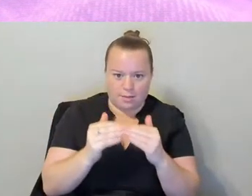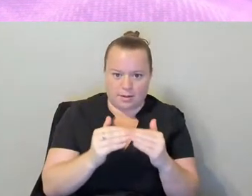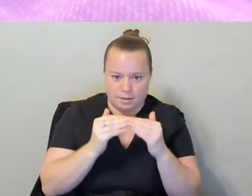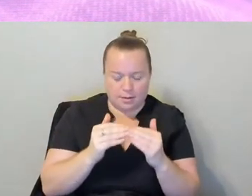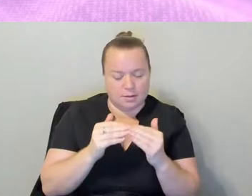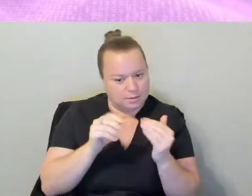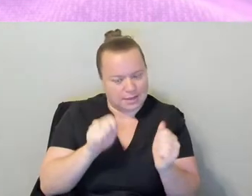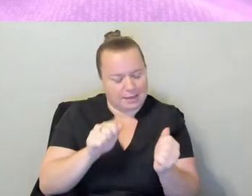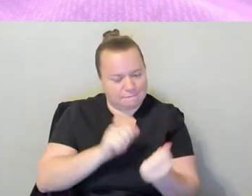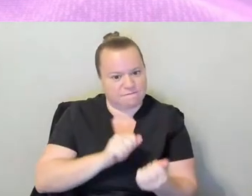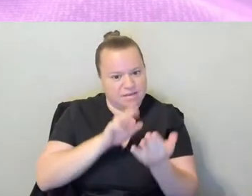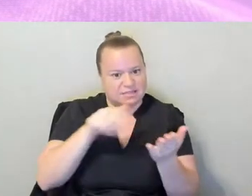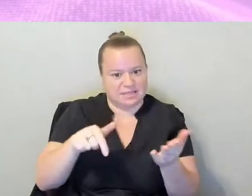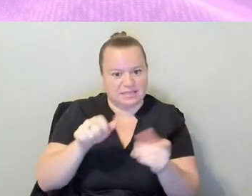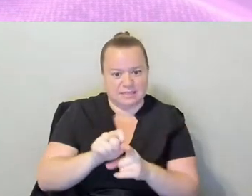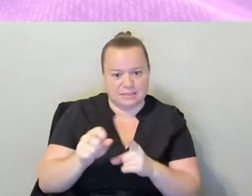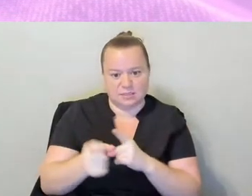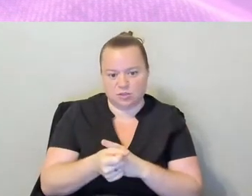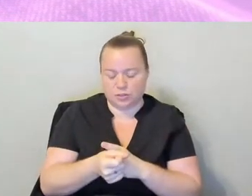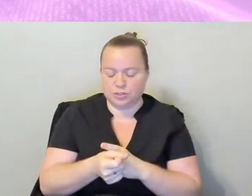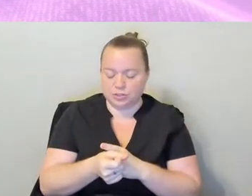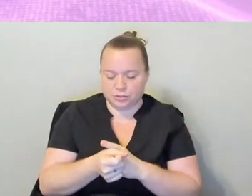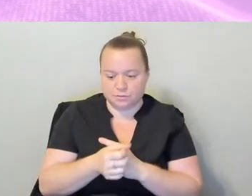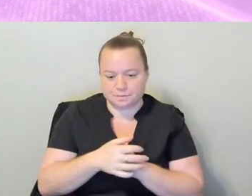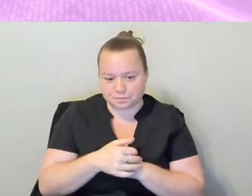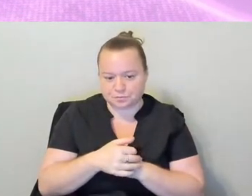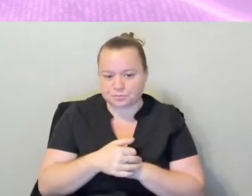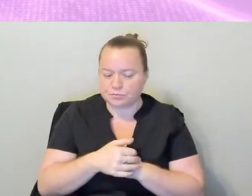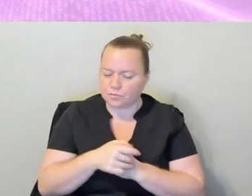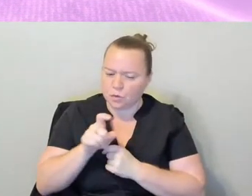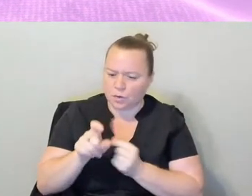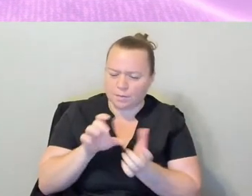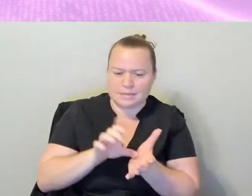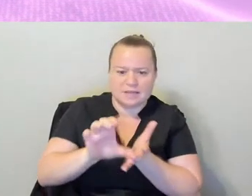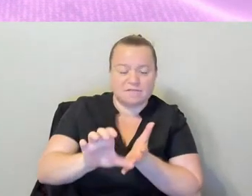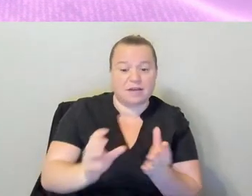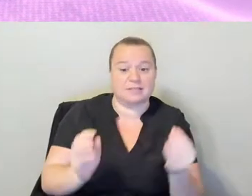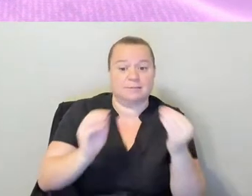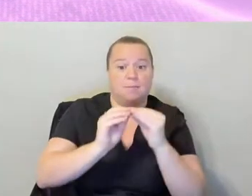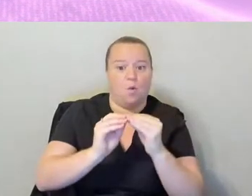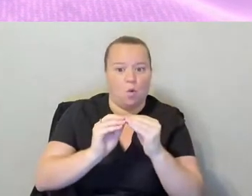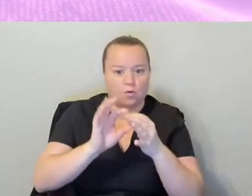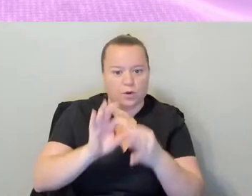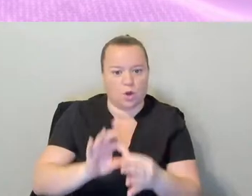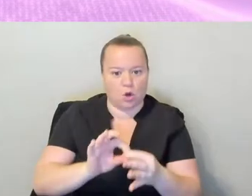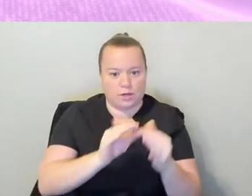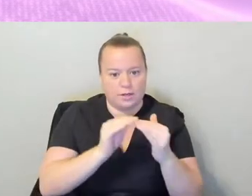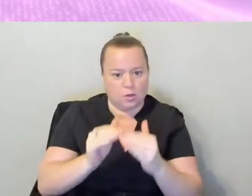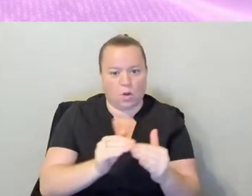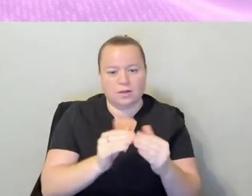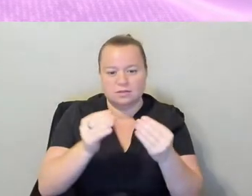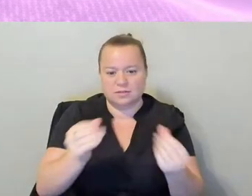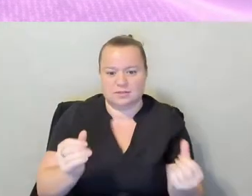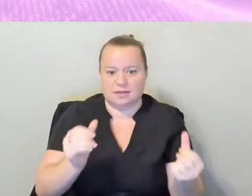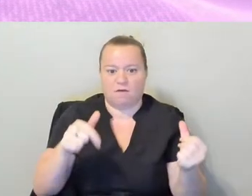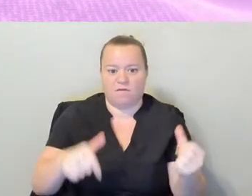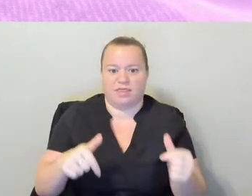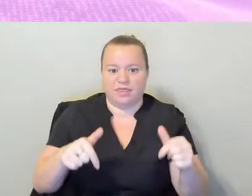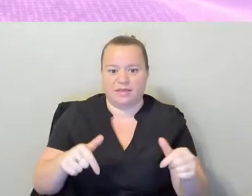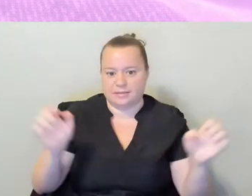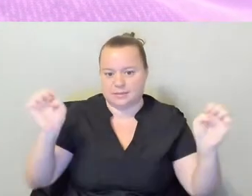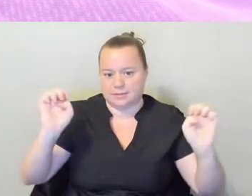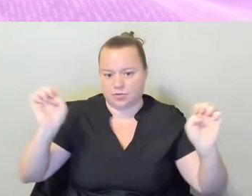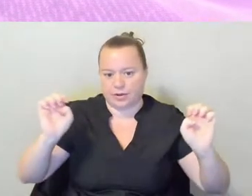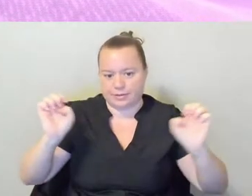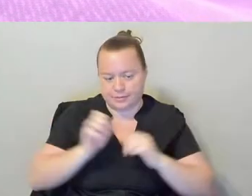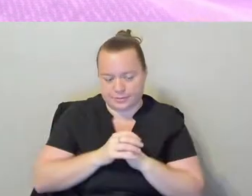situation, because we strongly think that we need to invest more on equality to solve this crisis. Yeah, and I think the